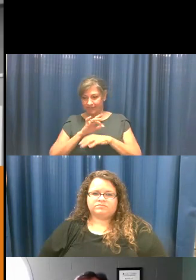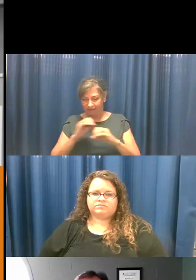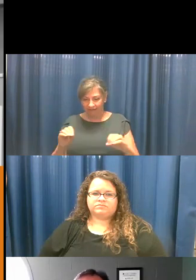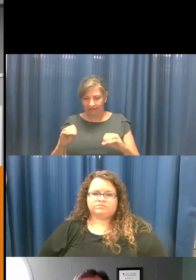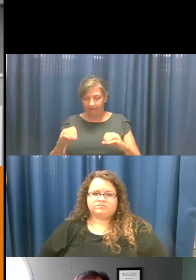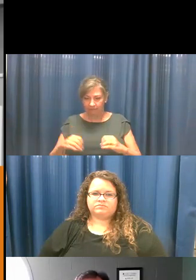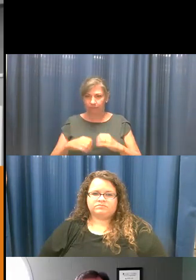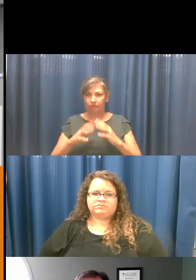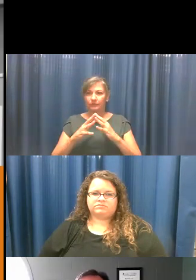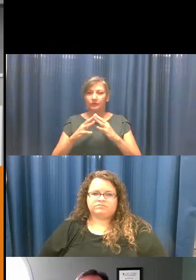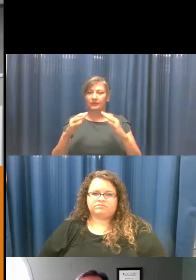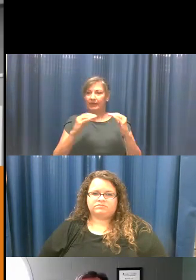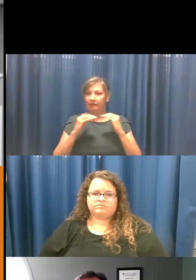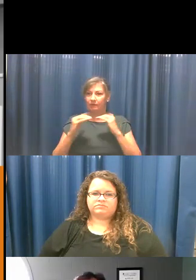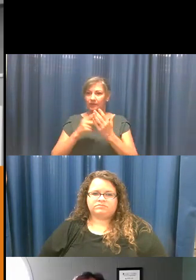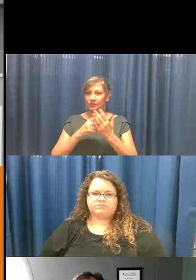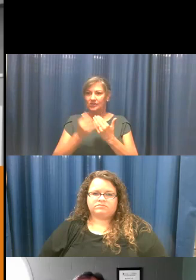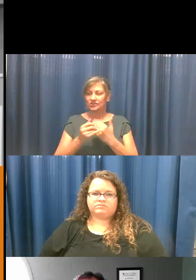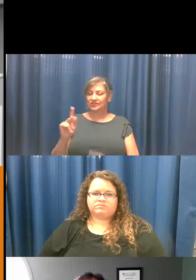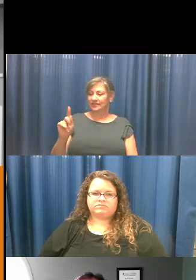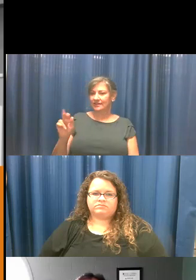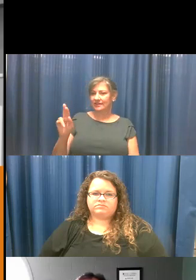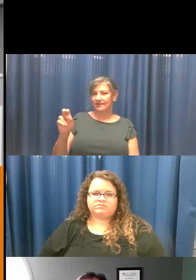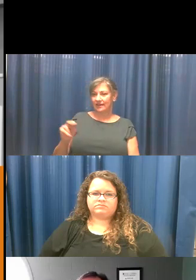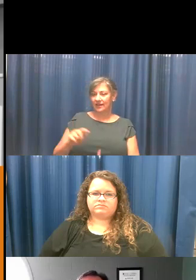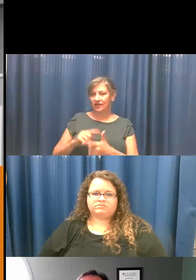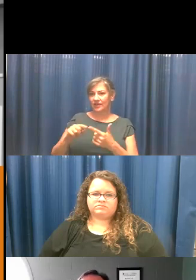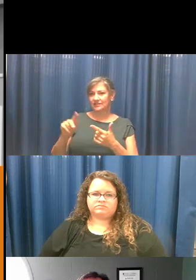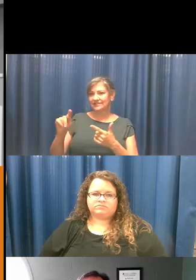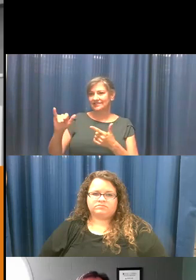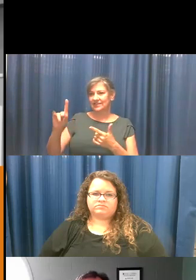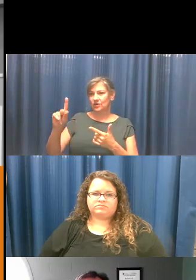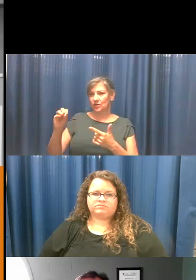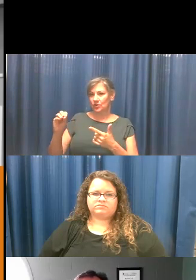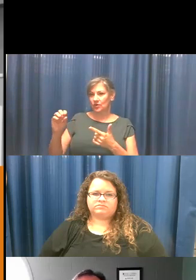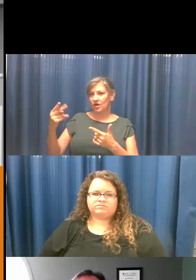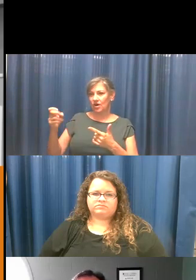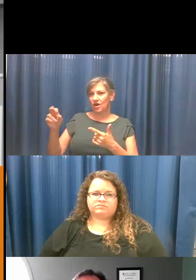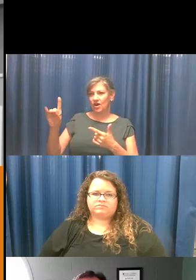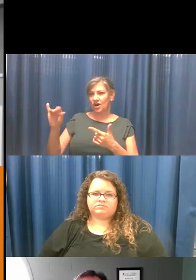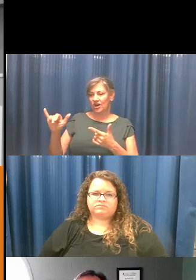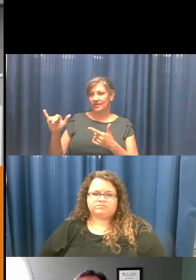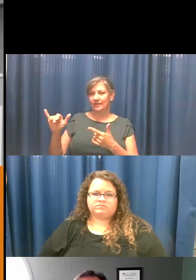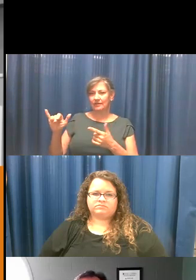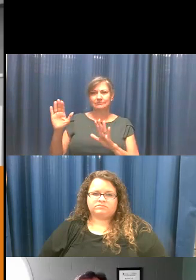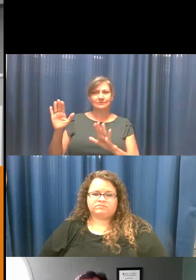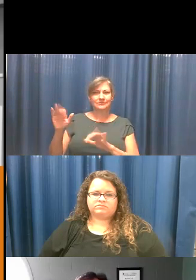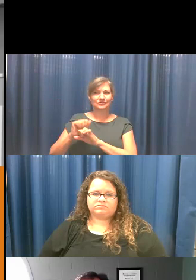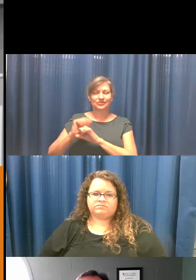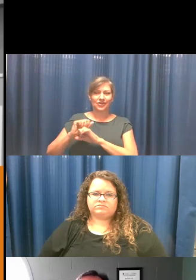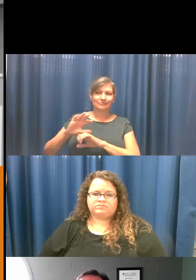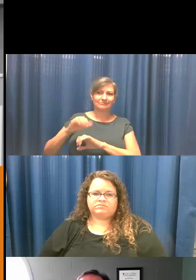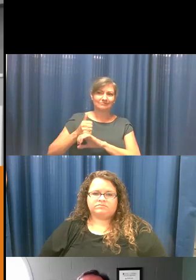Project. Karen Summerson and Dr. Tico Hardy did a phenomenal job of this incredibly hard work